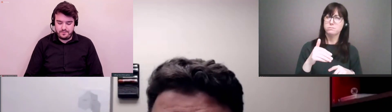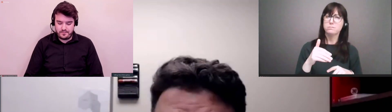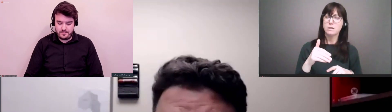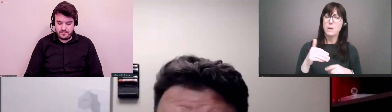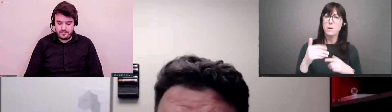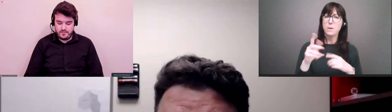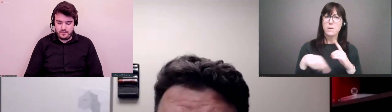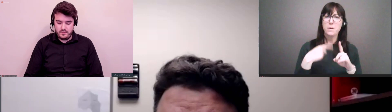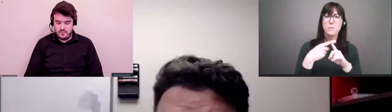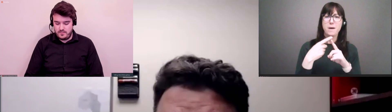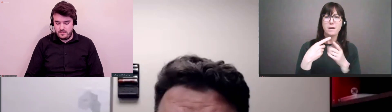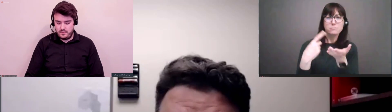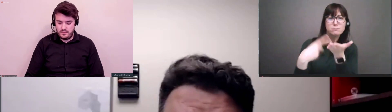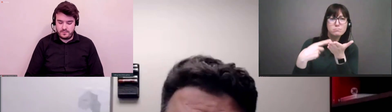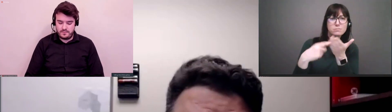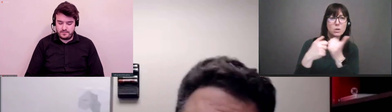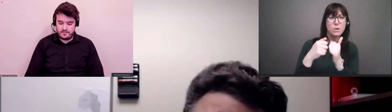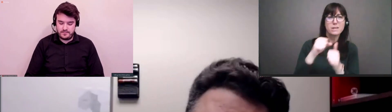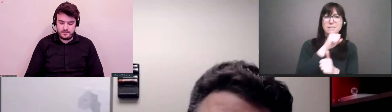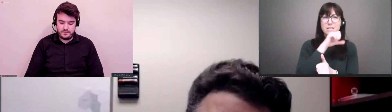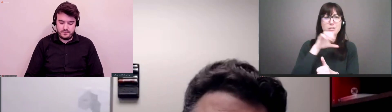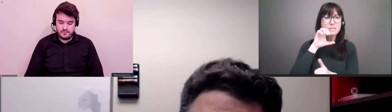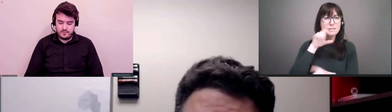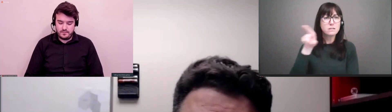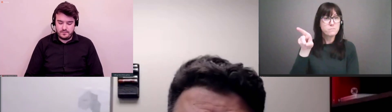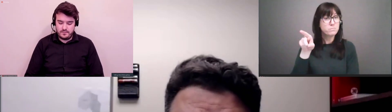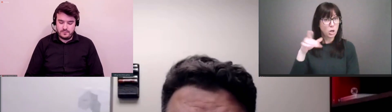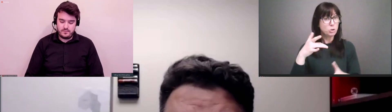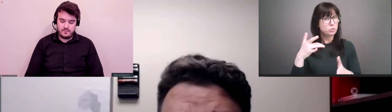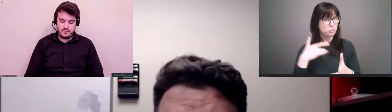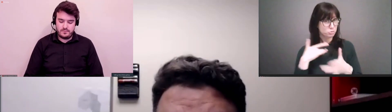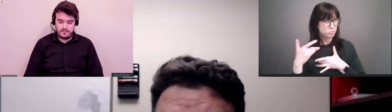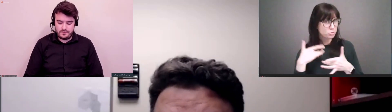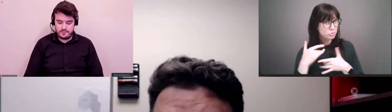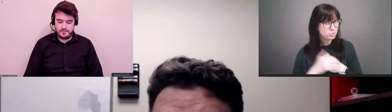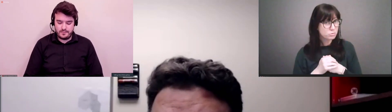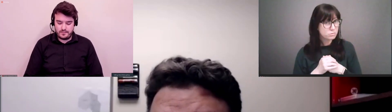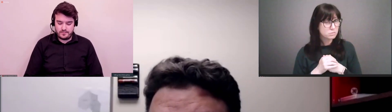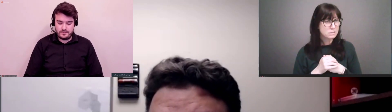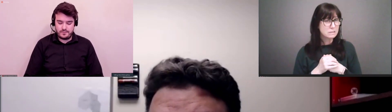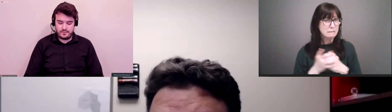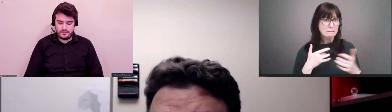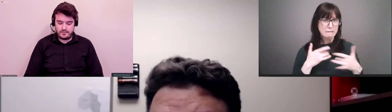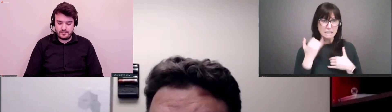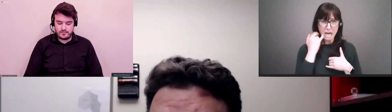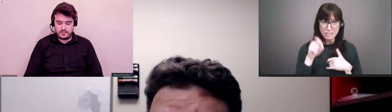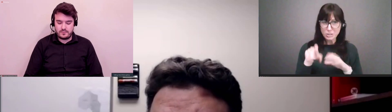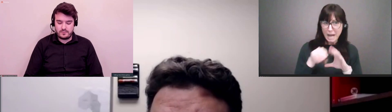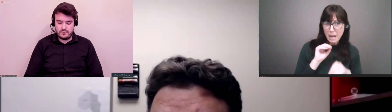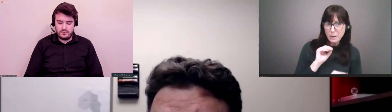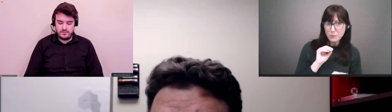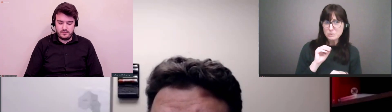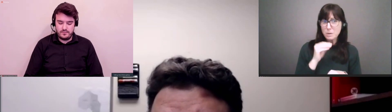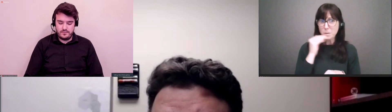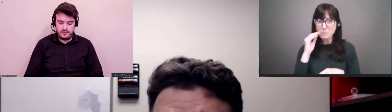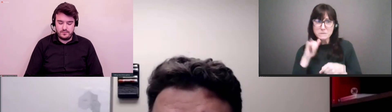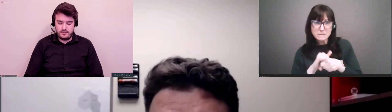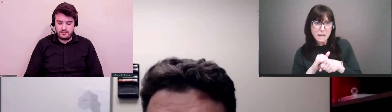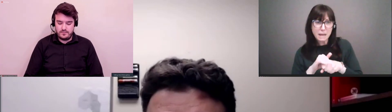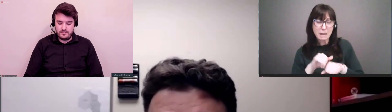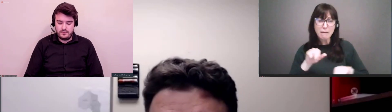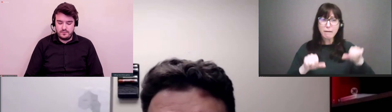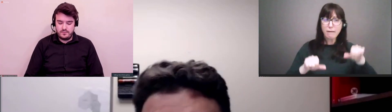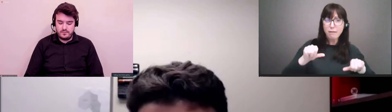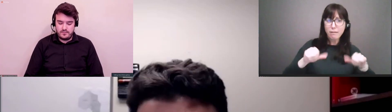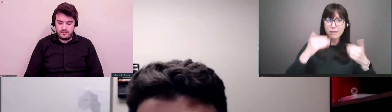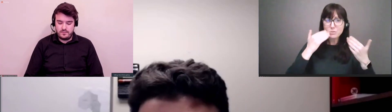talking to elderly folks, they're worried. They're worried about going out. So it's an opportunity also to do